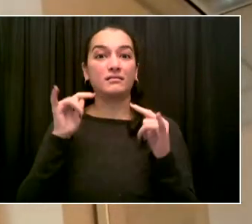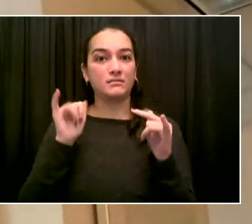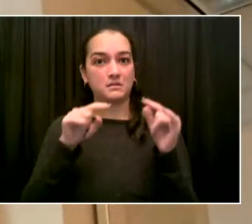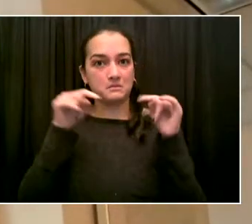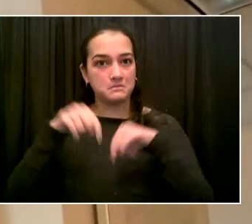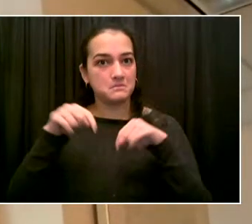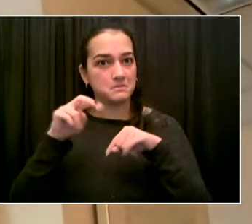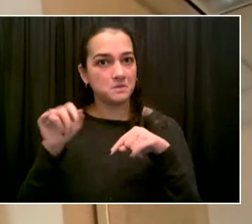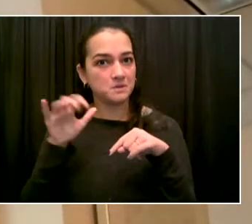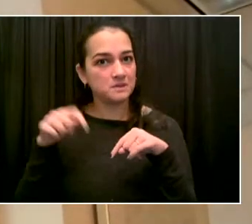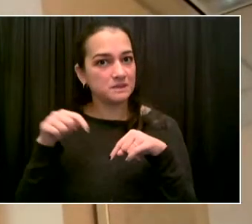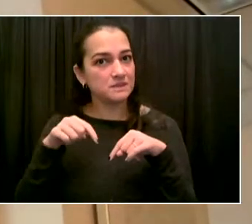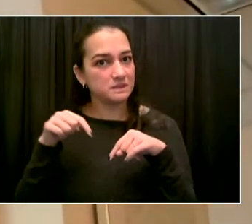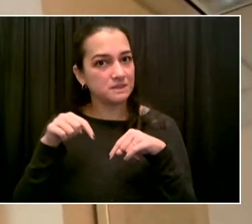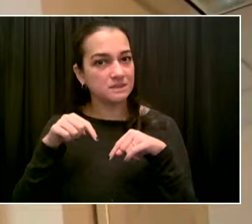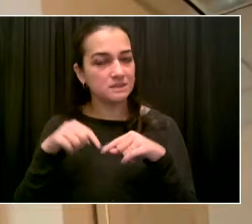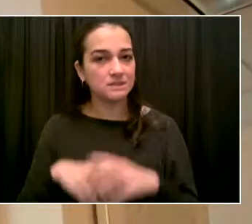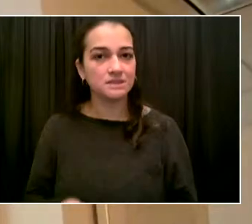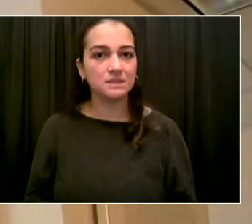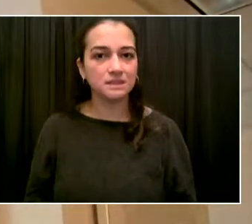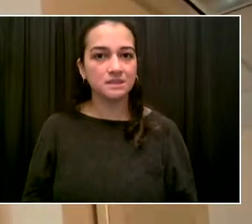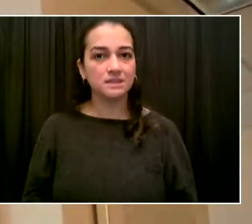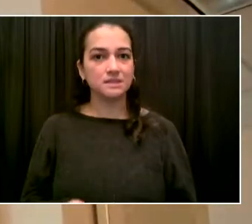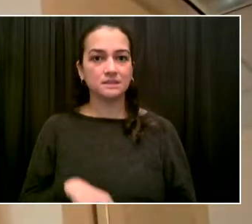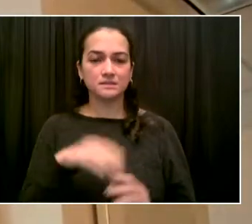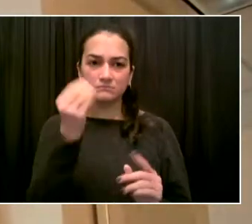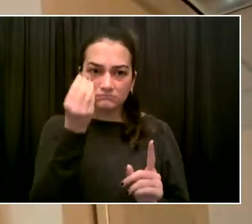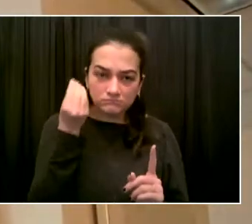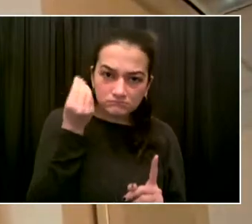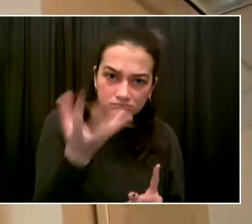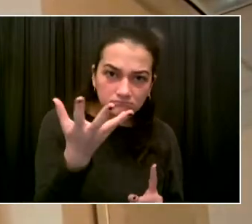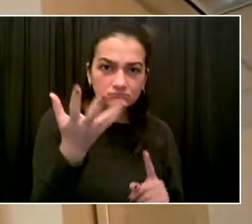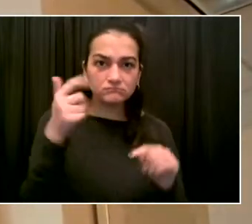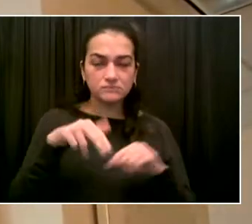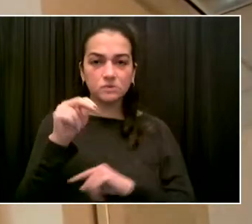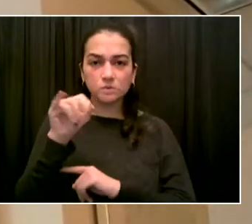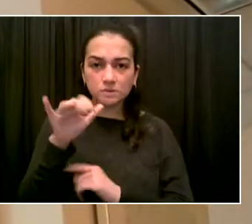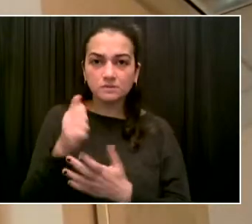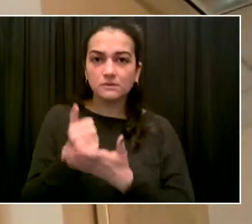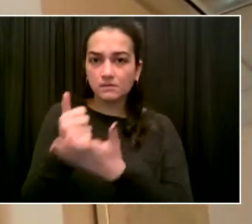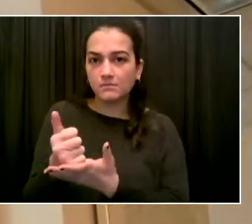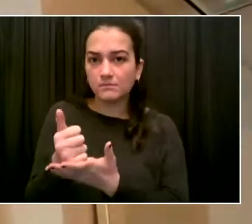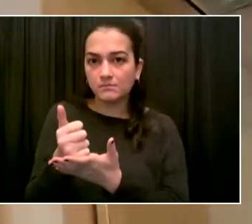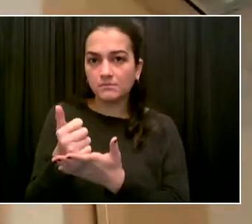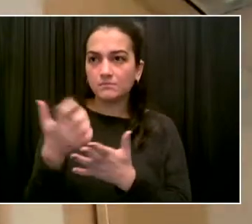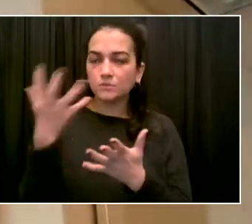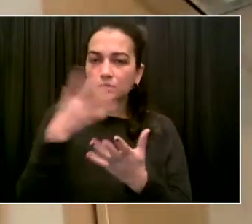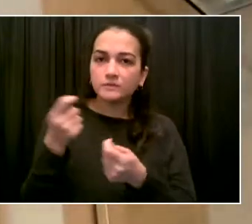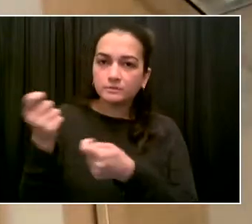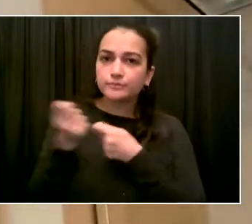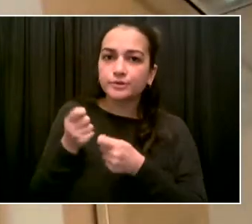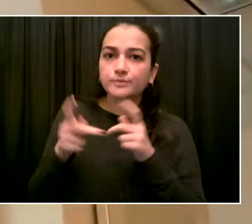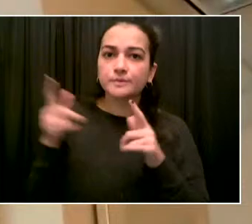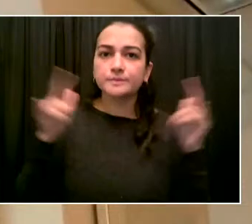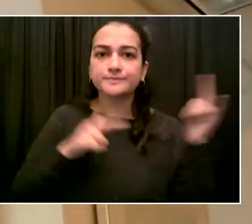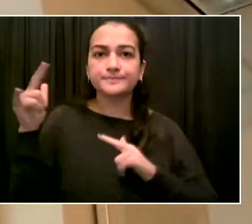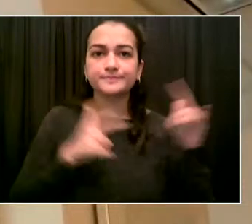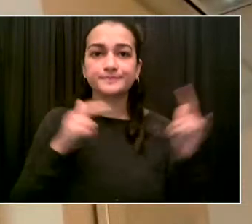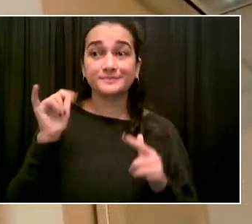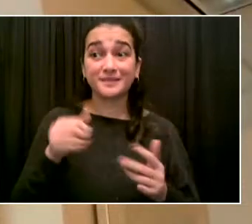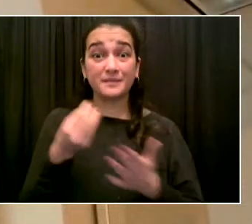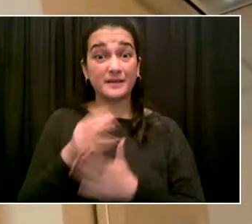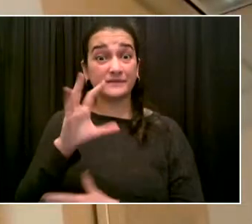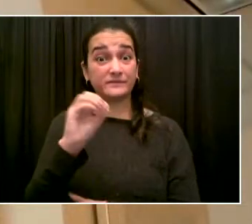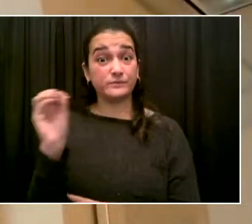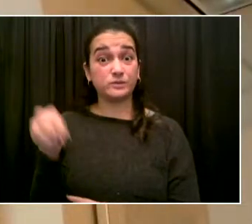us really well, but it also has the highest share of overseas travel into the United States. We have about 1/3, or 30% rather,